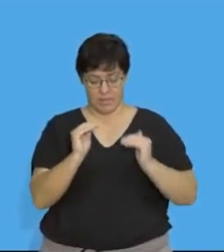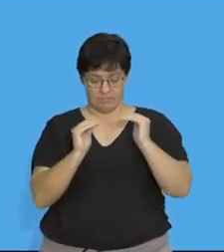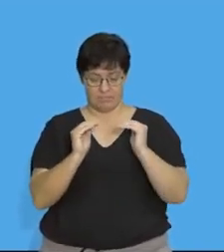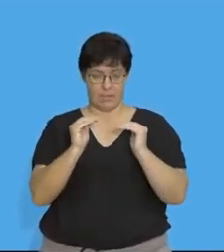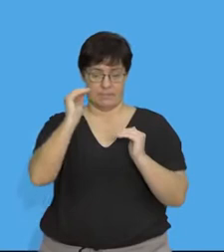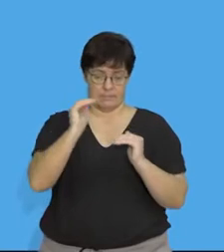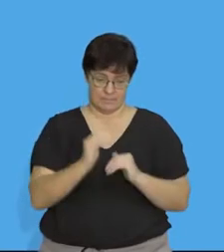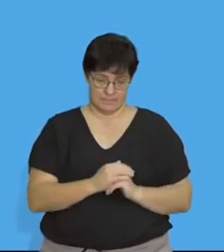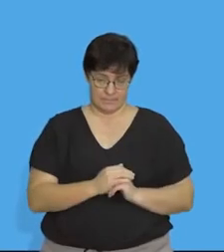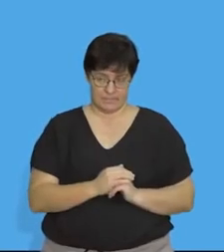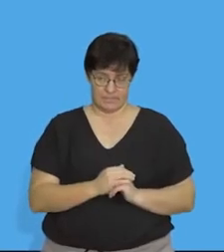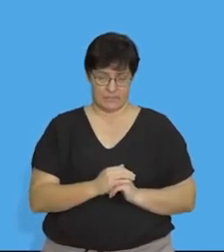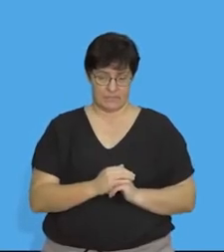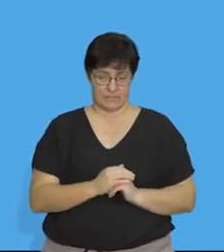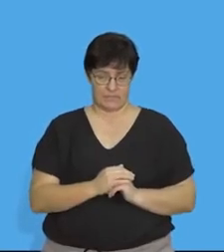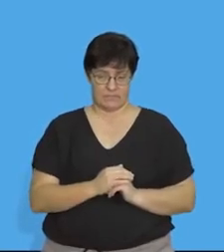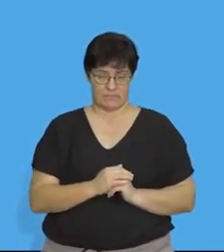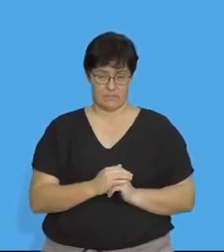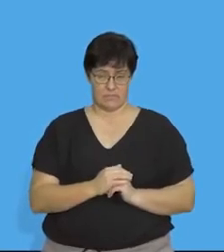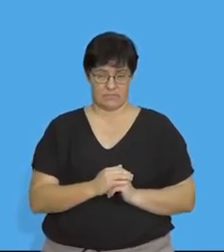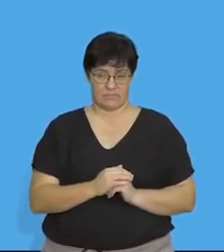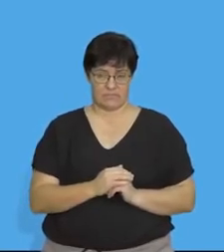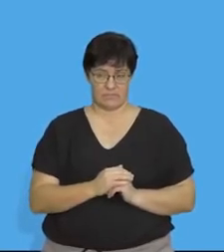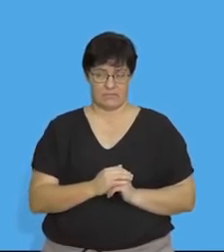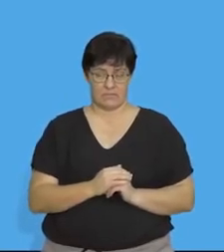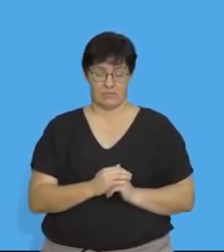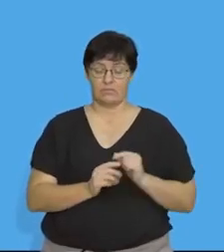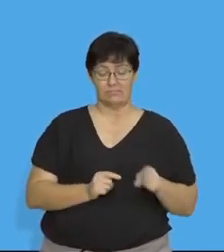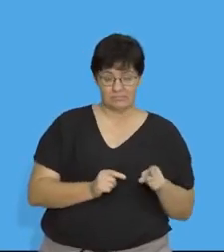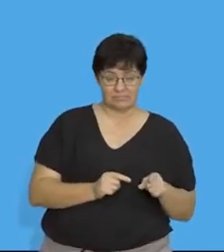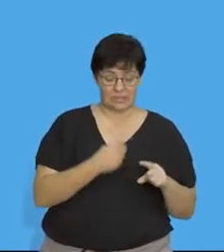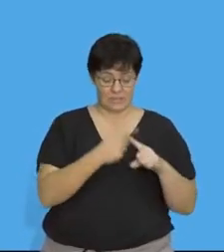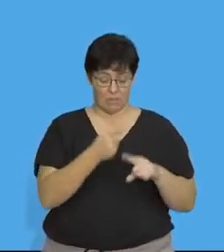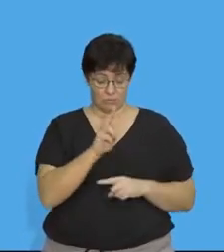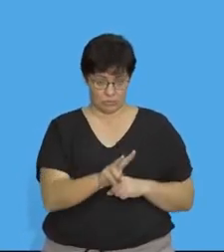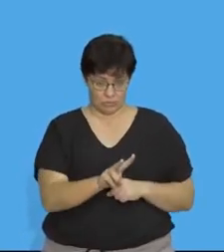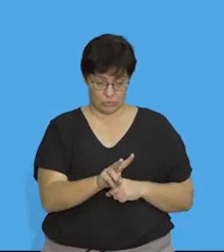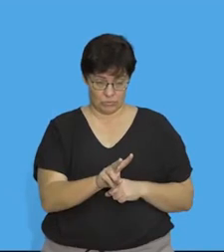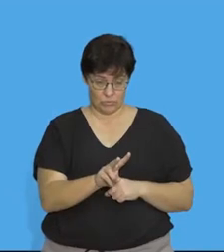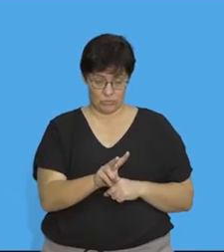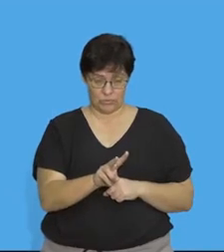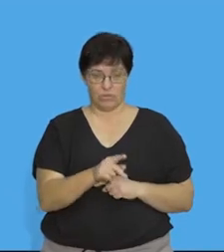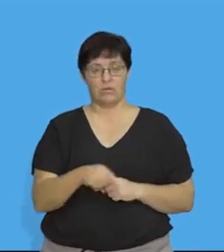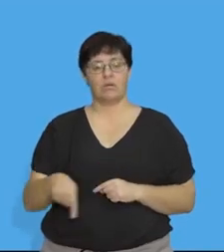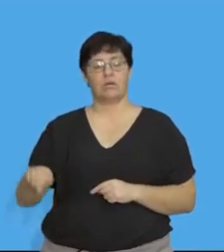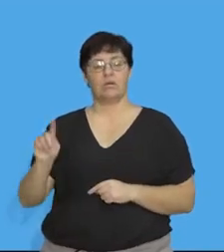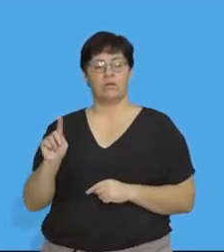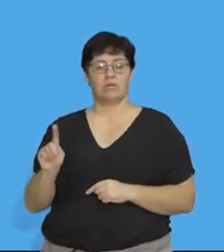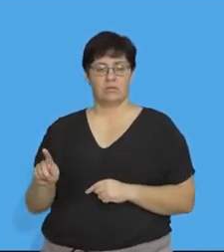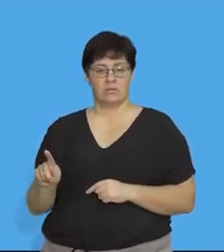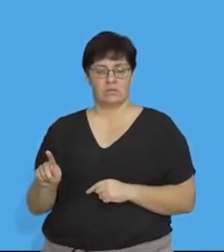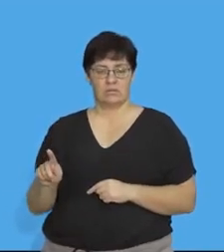by, so if we multiply this one by 2 again, we'll go multiply by